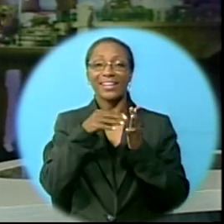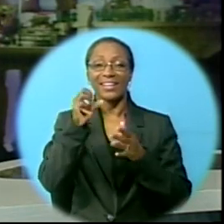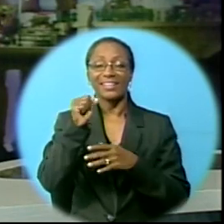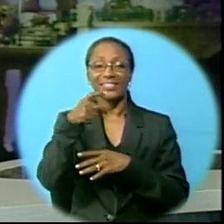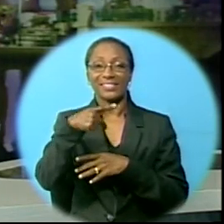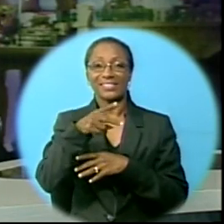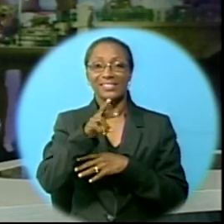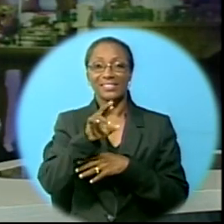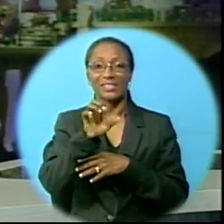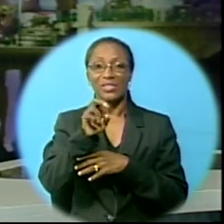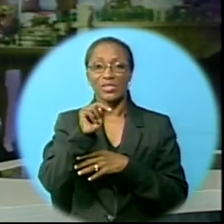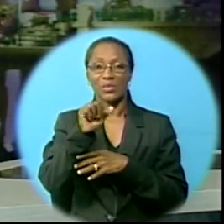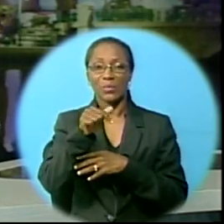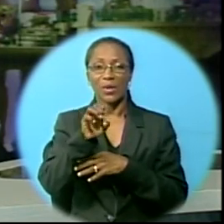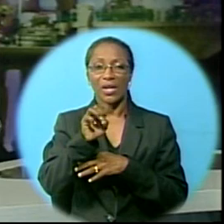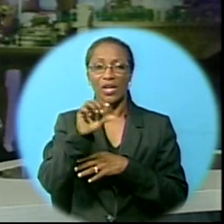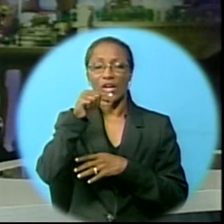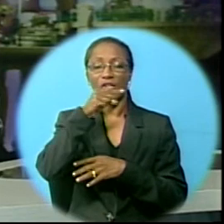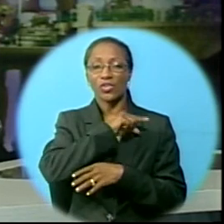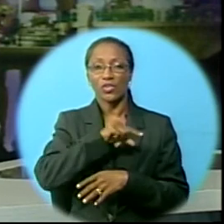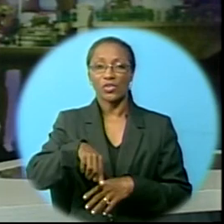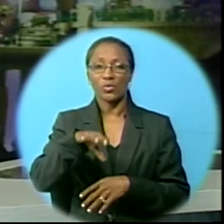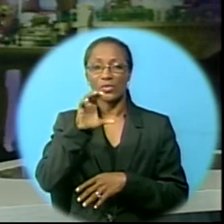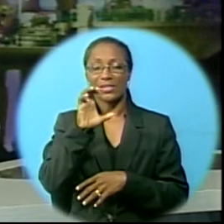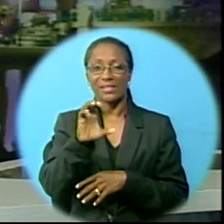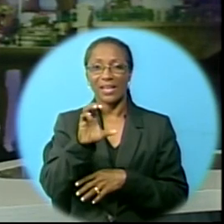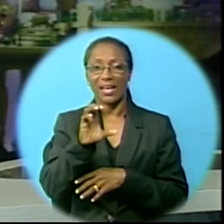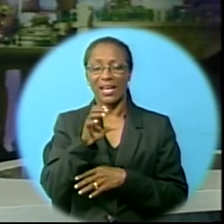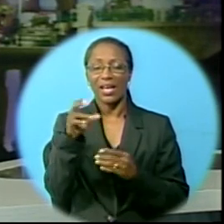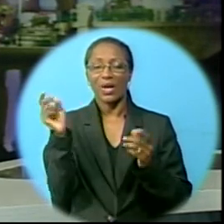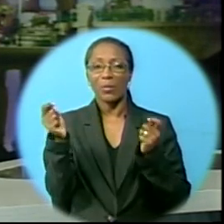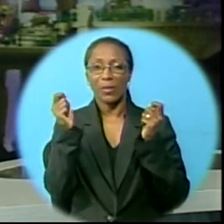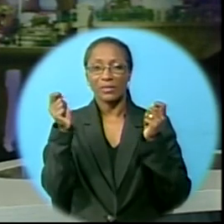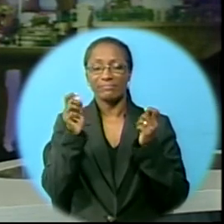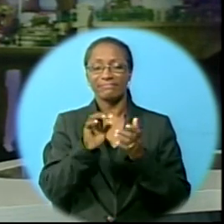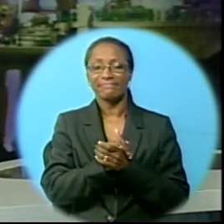Memorial. Last evening at the Willie Gym, CBC's Shane Jones was there.